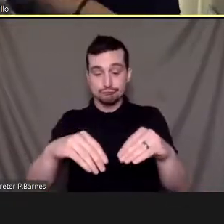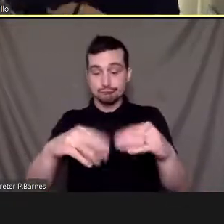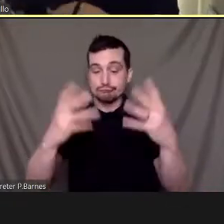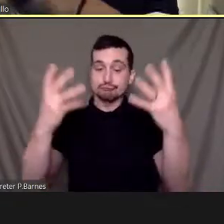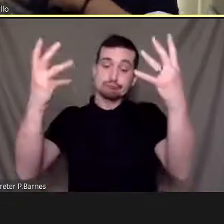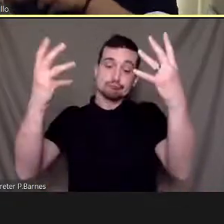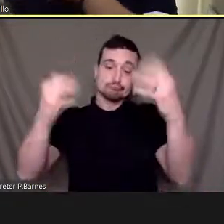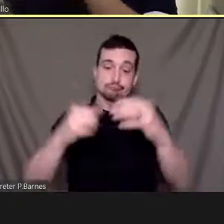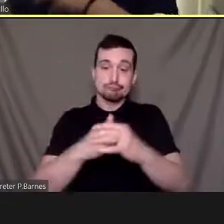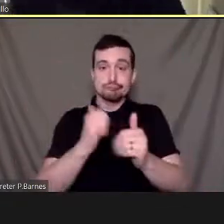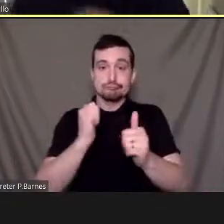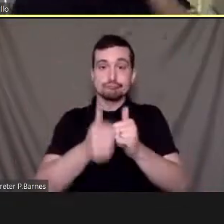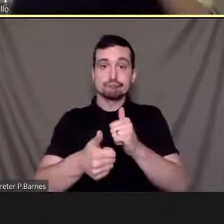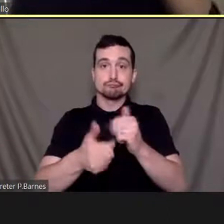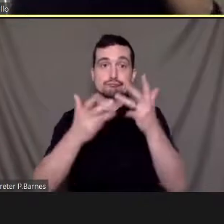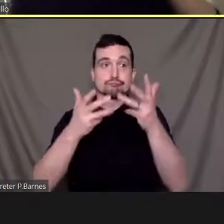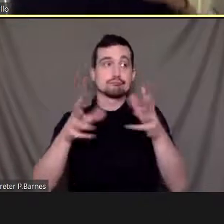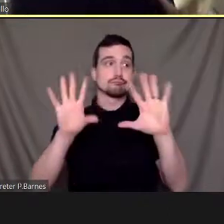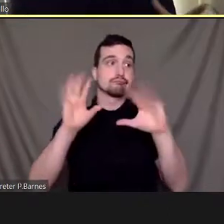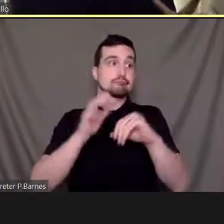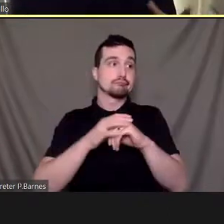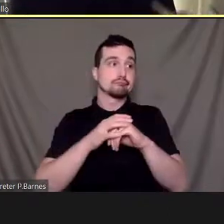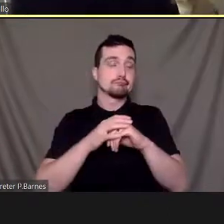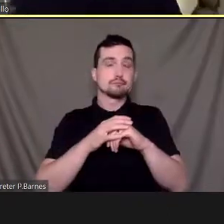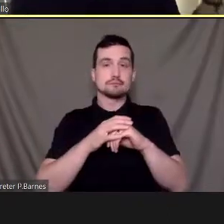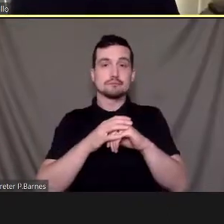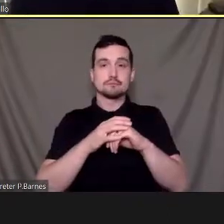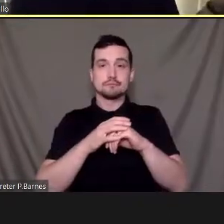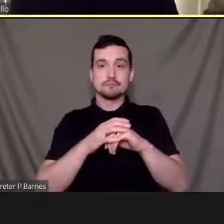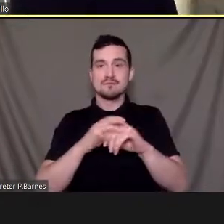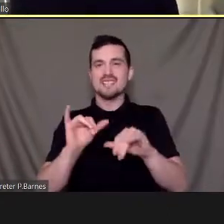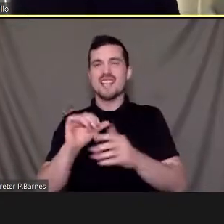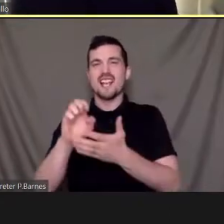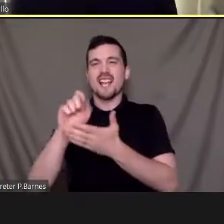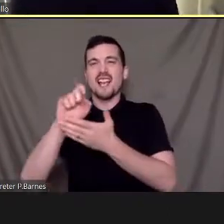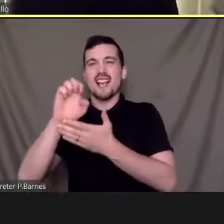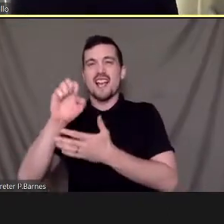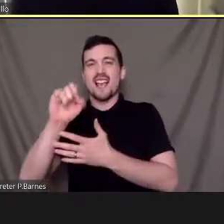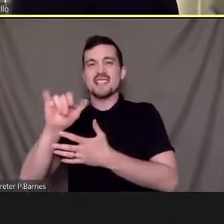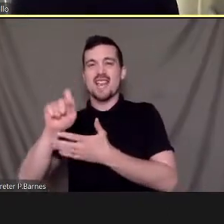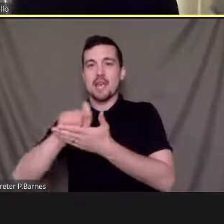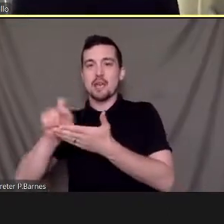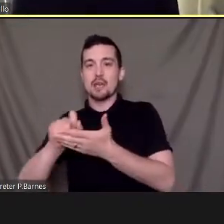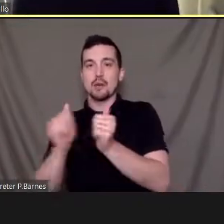it goes, you know, what I like to call an essay with no soul,